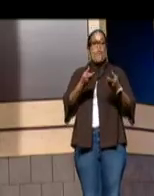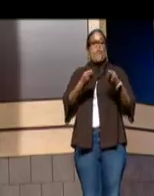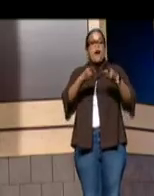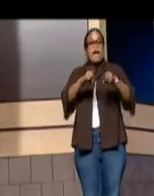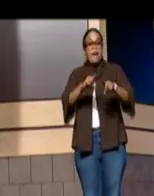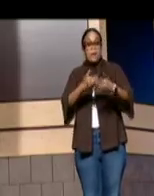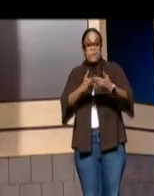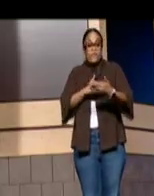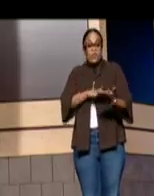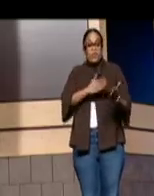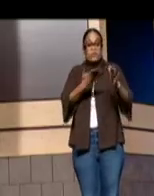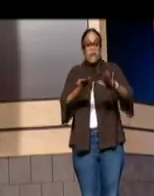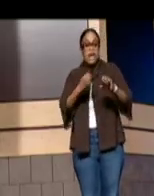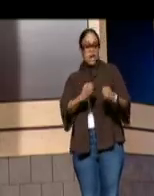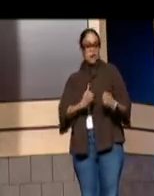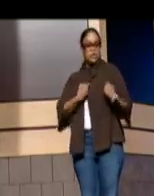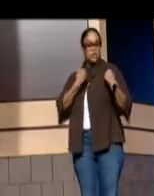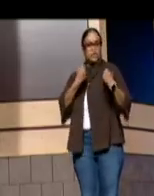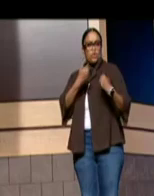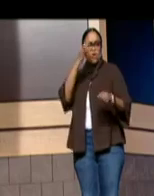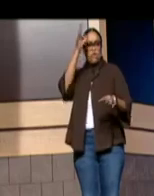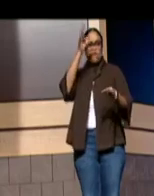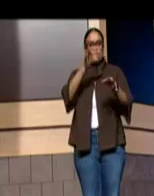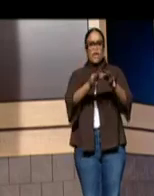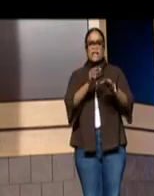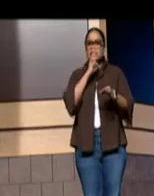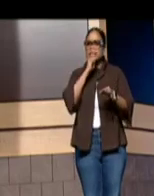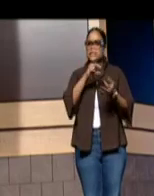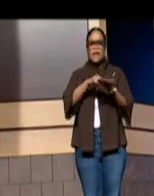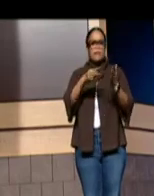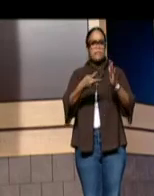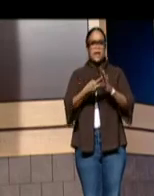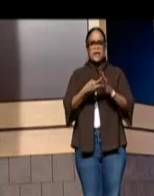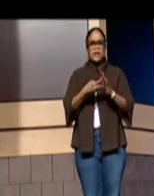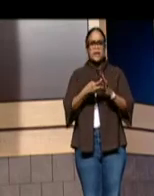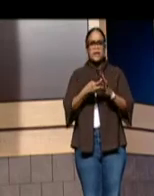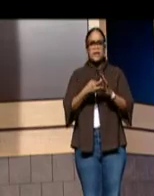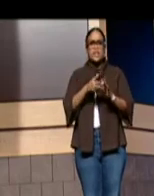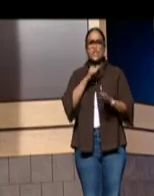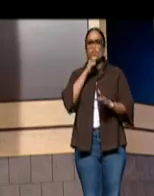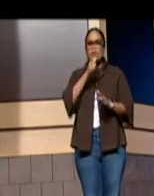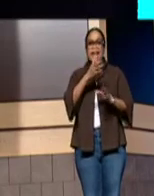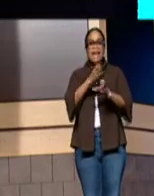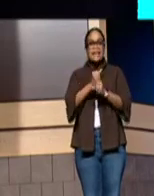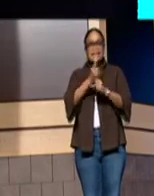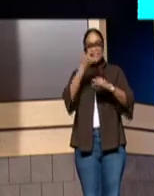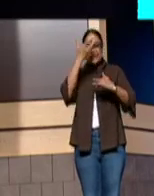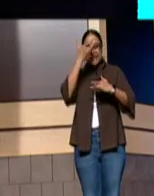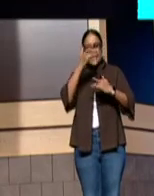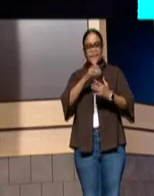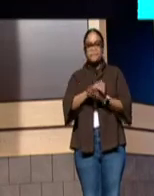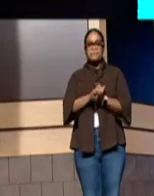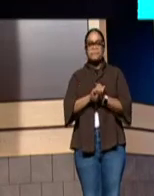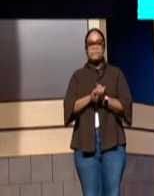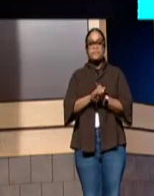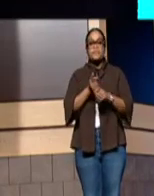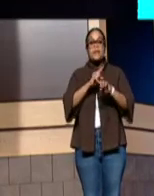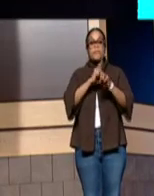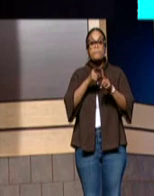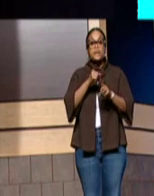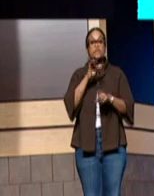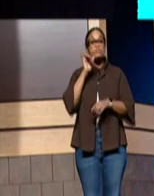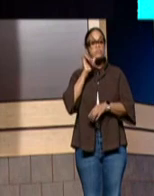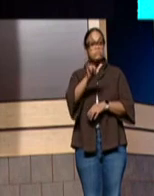So strong faith doesn't necessarily mean that you will not get the virus or you will not get sick, but you must